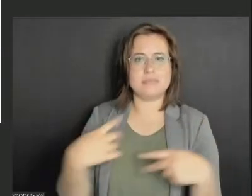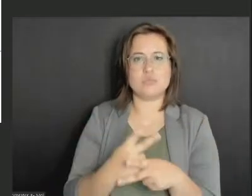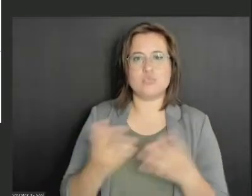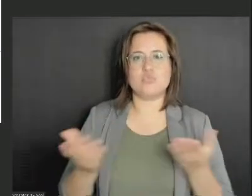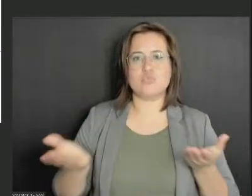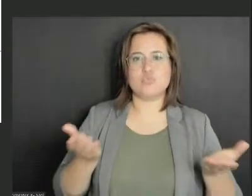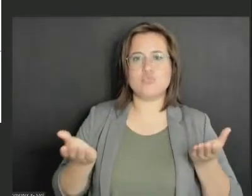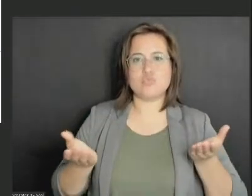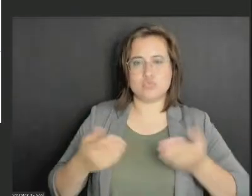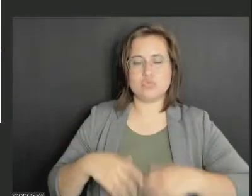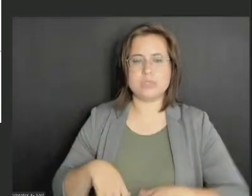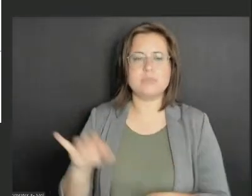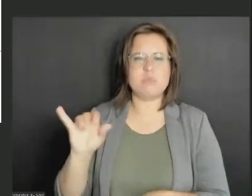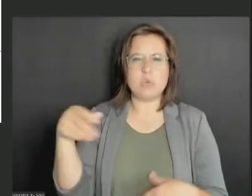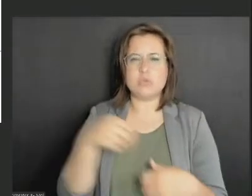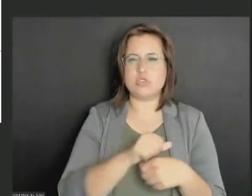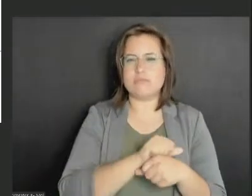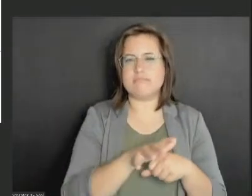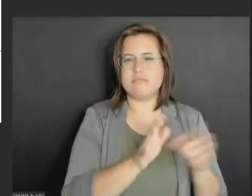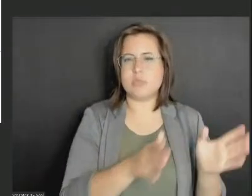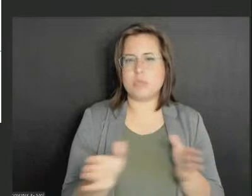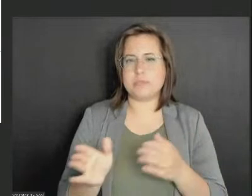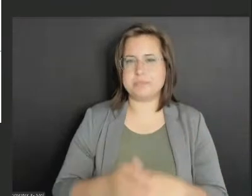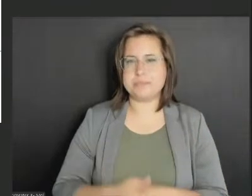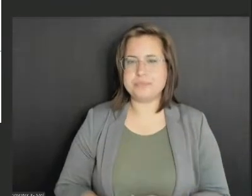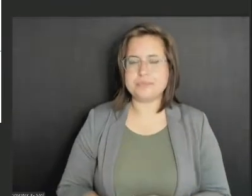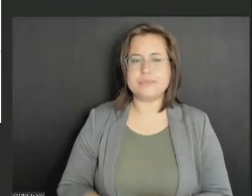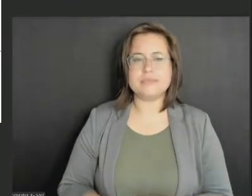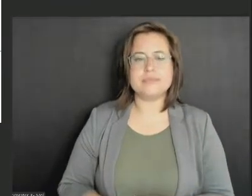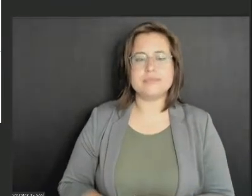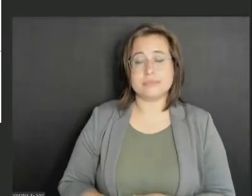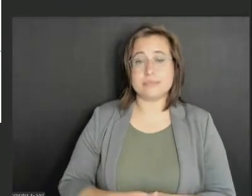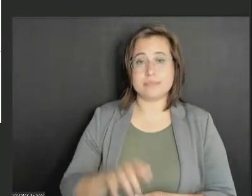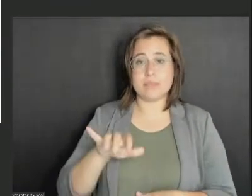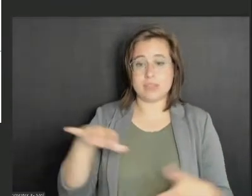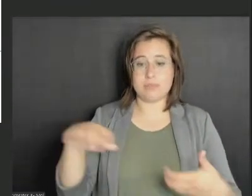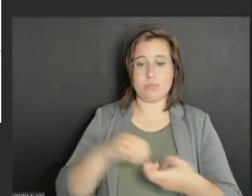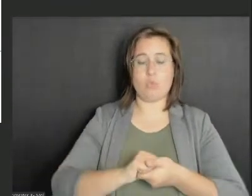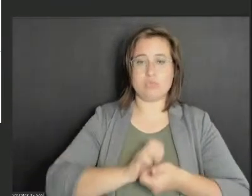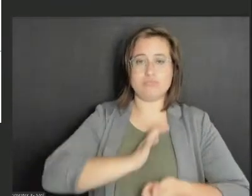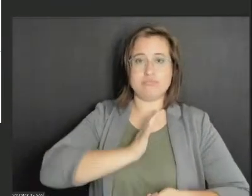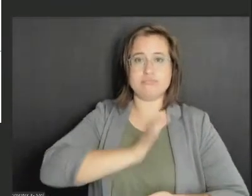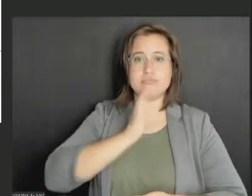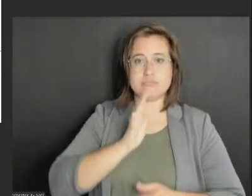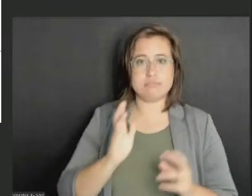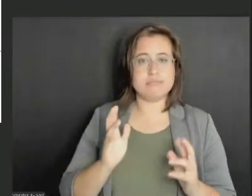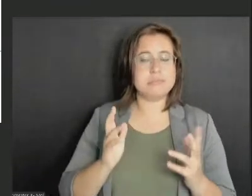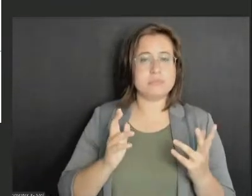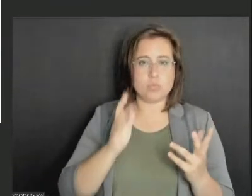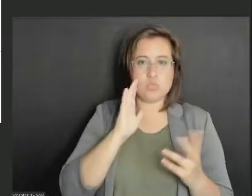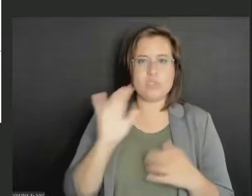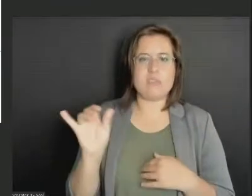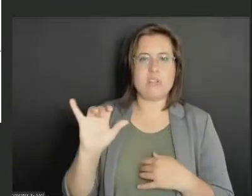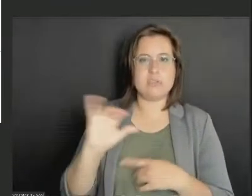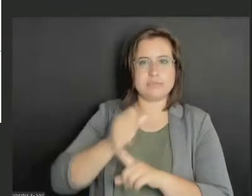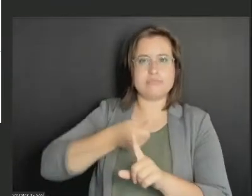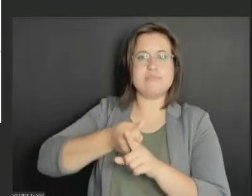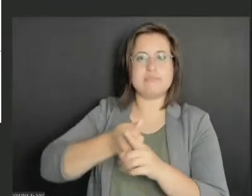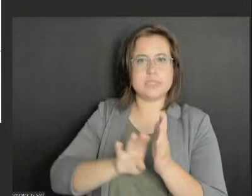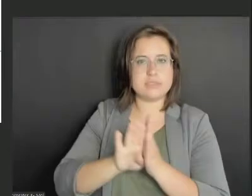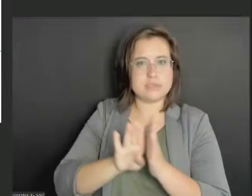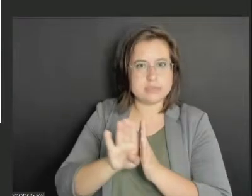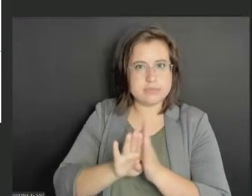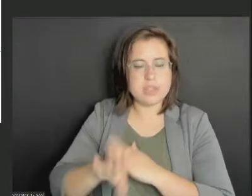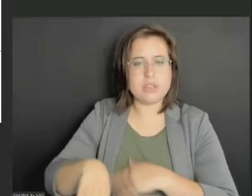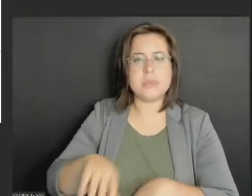pandemic and public health emergency preparedness. It's this partnership that is expected to also inform development and enforcement of necessary occupational